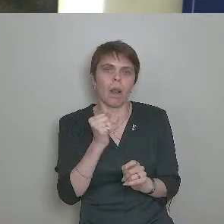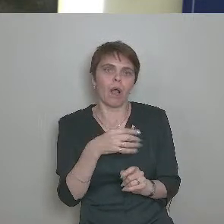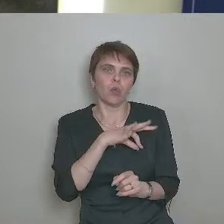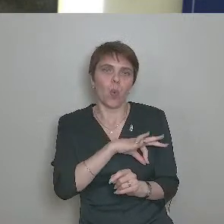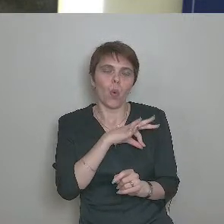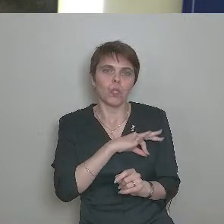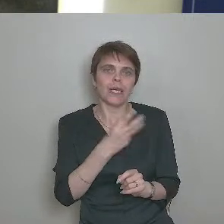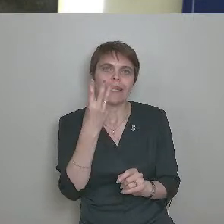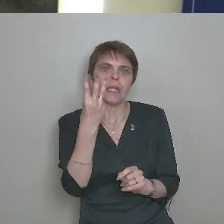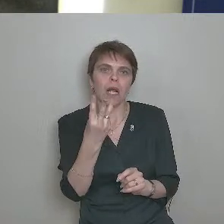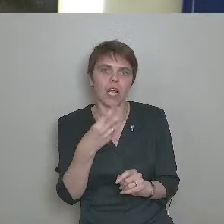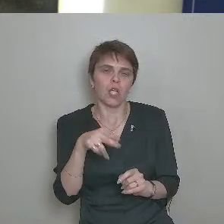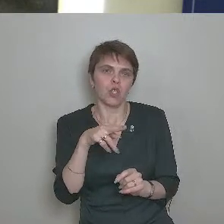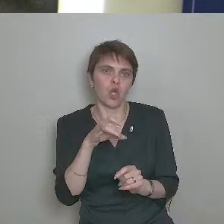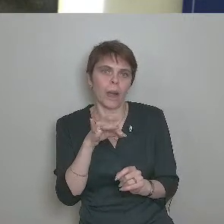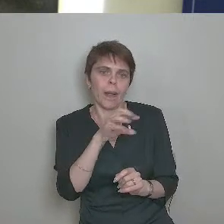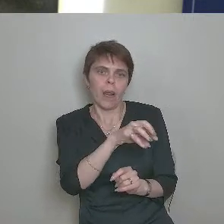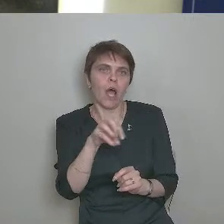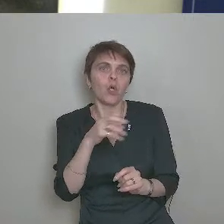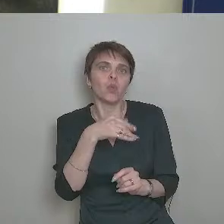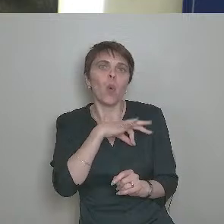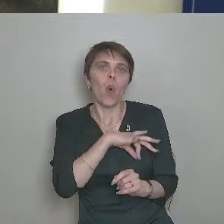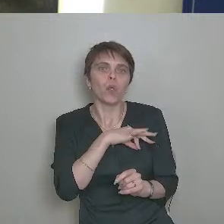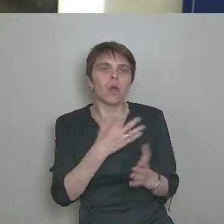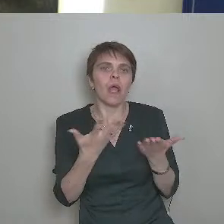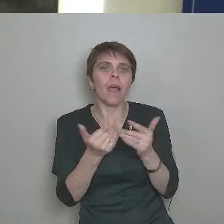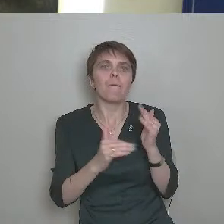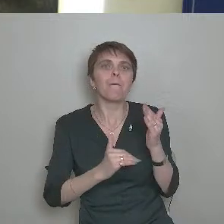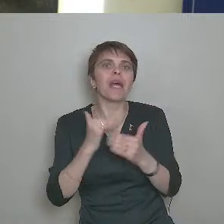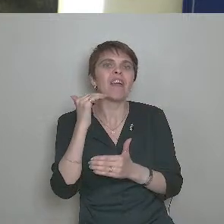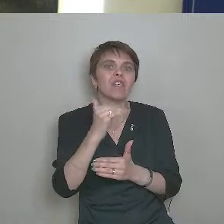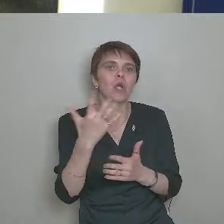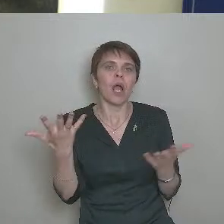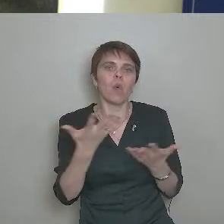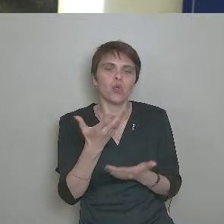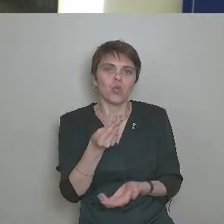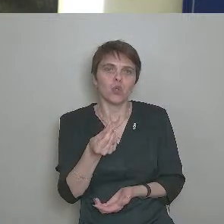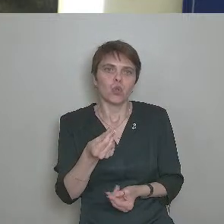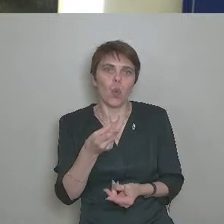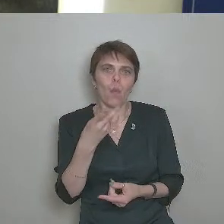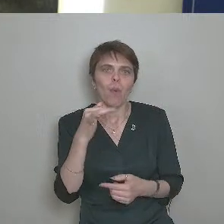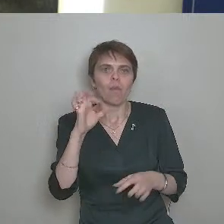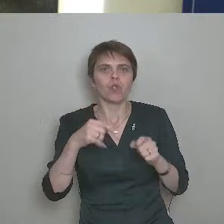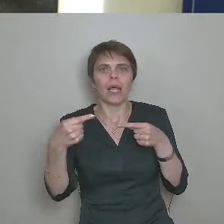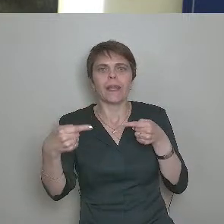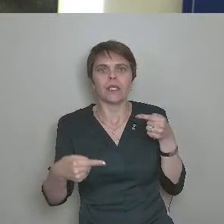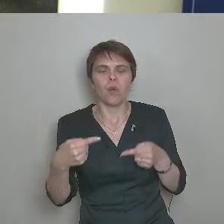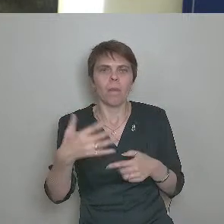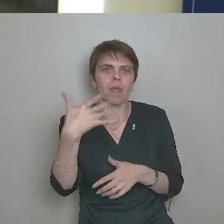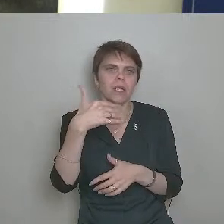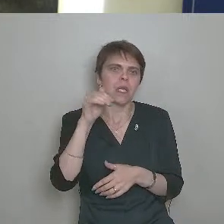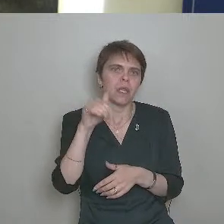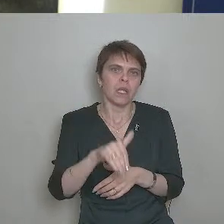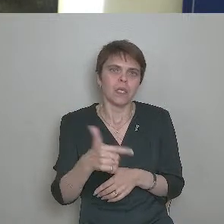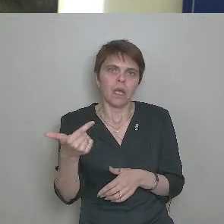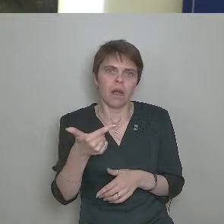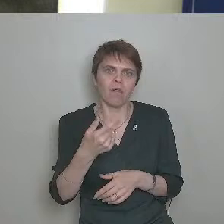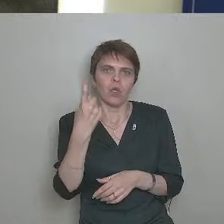the declaration if he or she had more than 2 or 3 sources of revenues, or if the